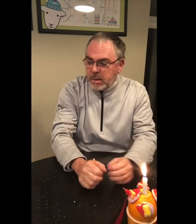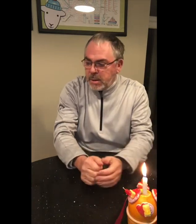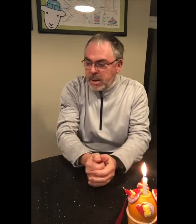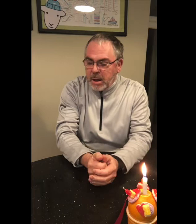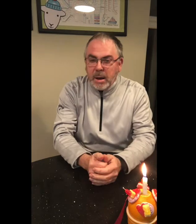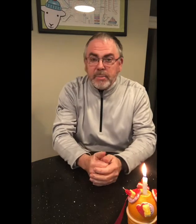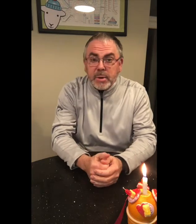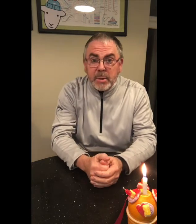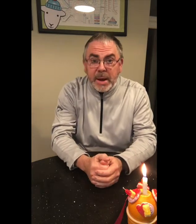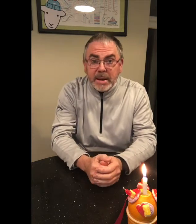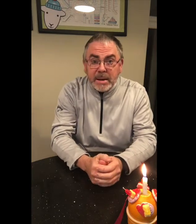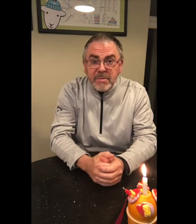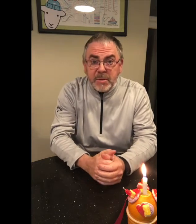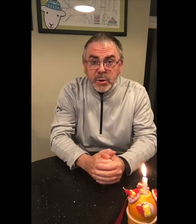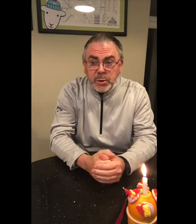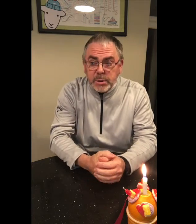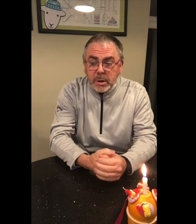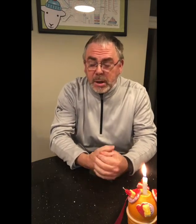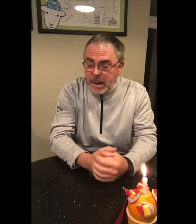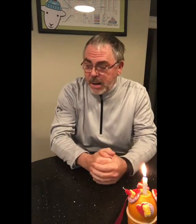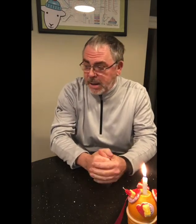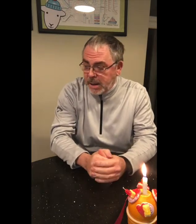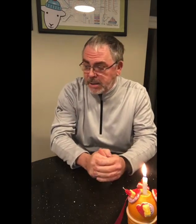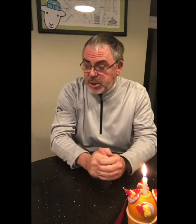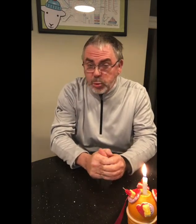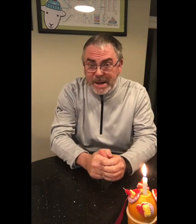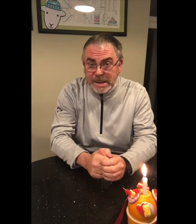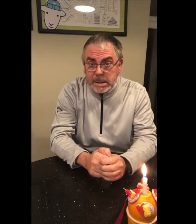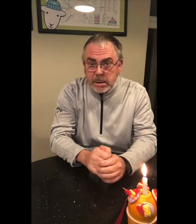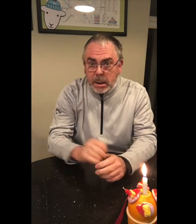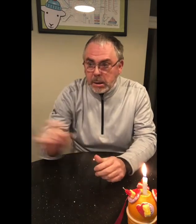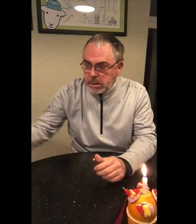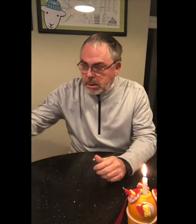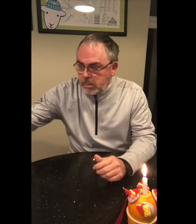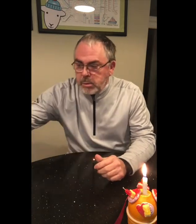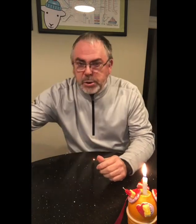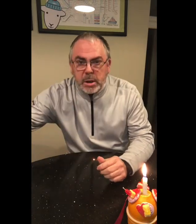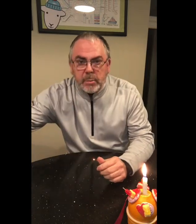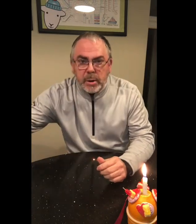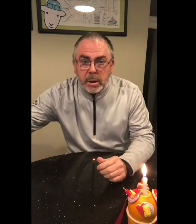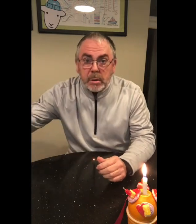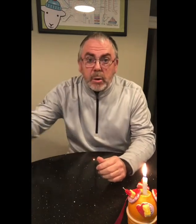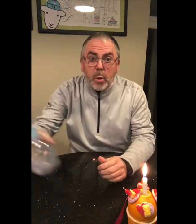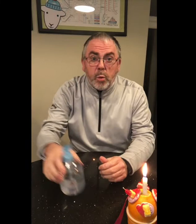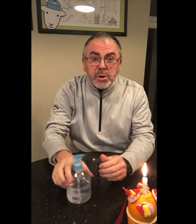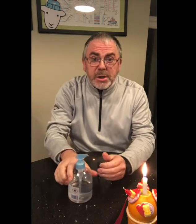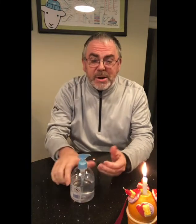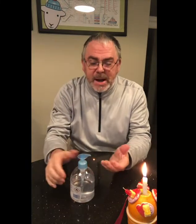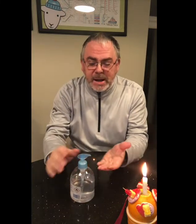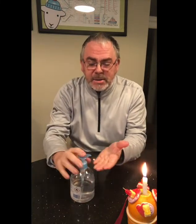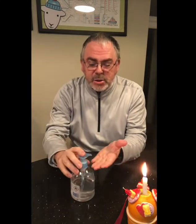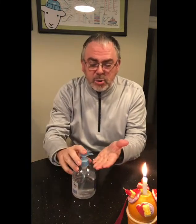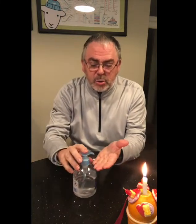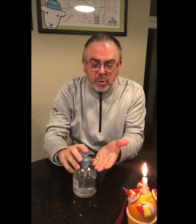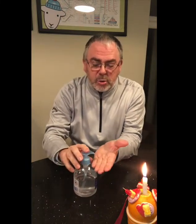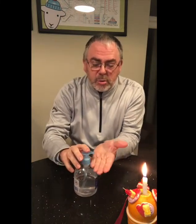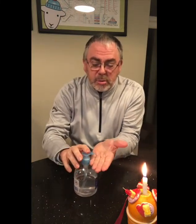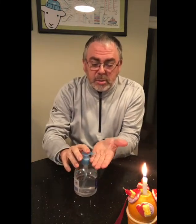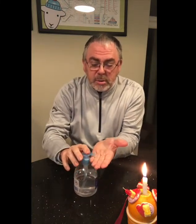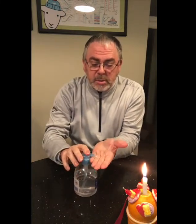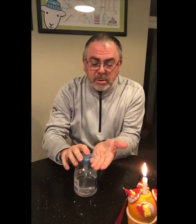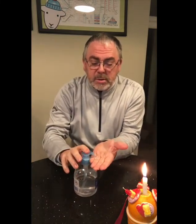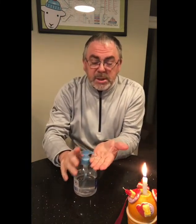with. Going to be handling food and sweets. So we'll start by washing our hands